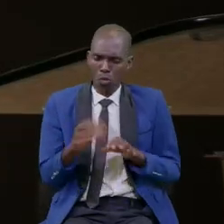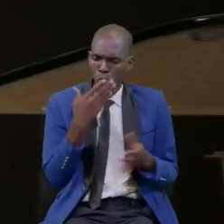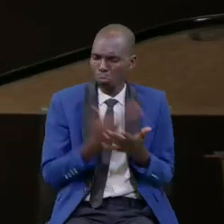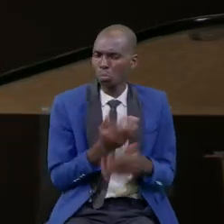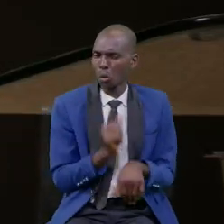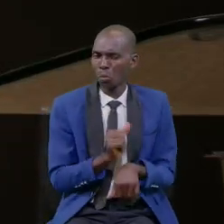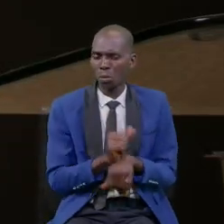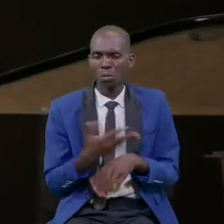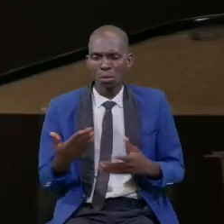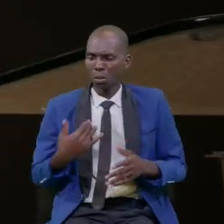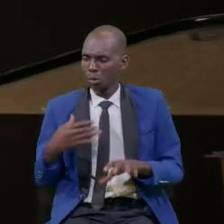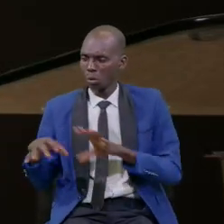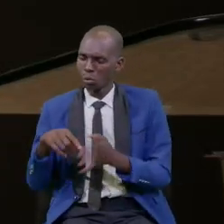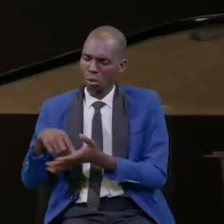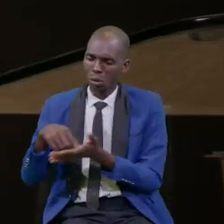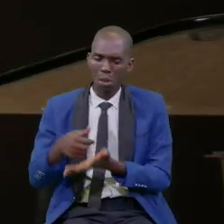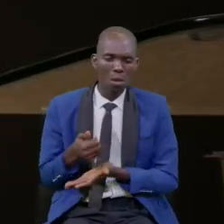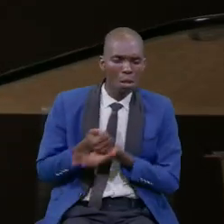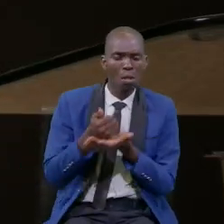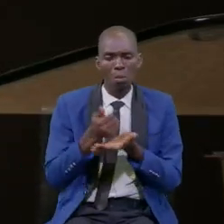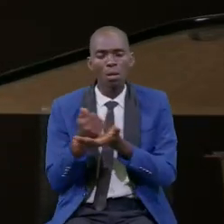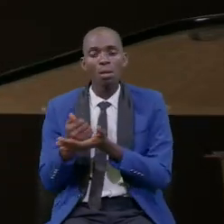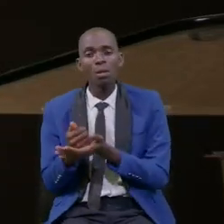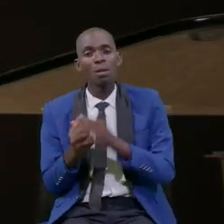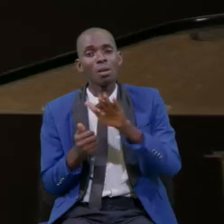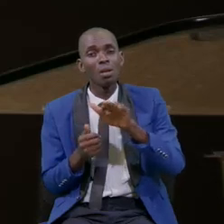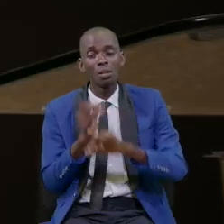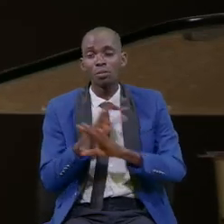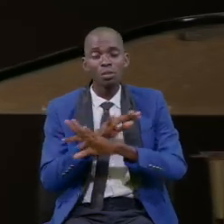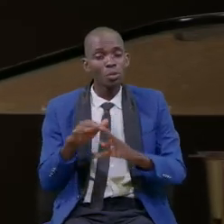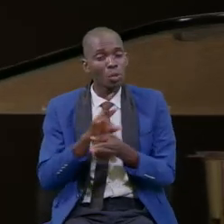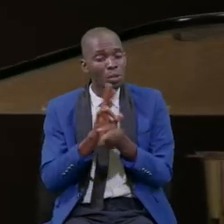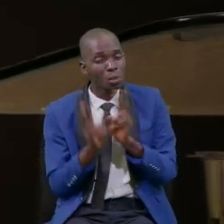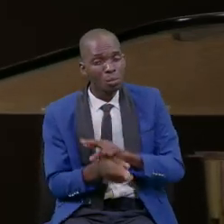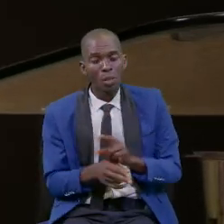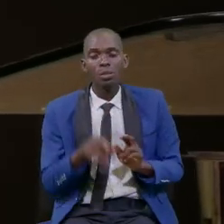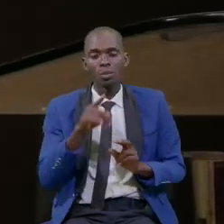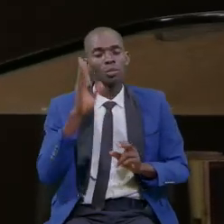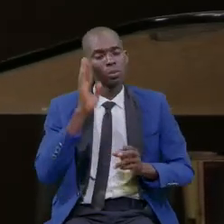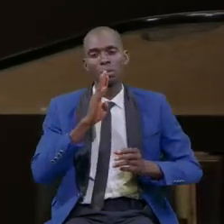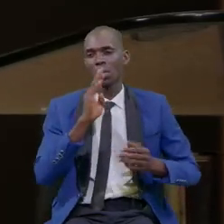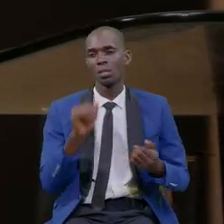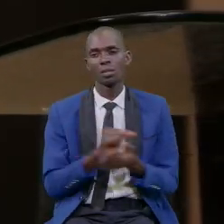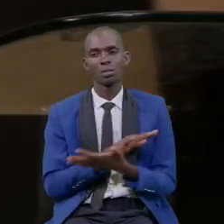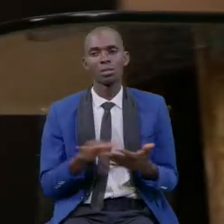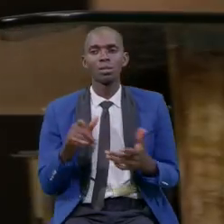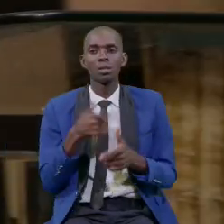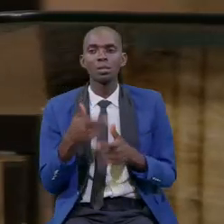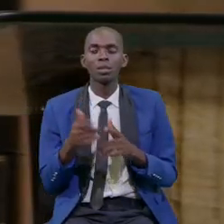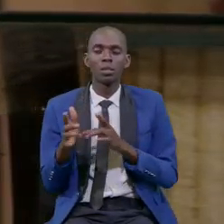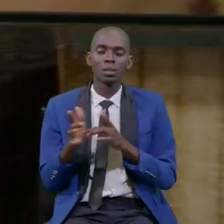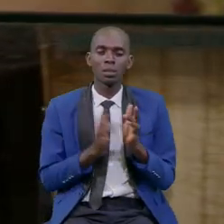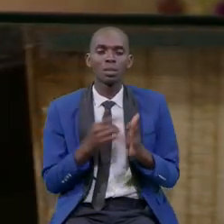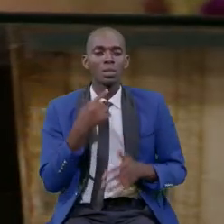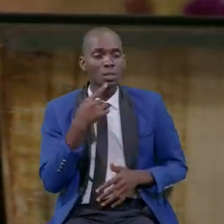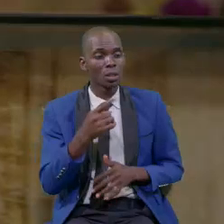that. If they don't repent, they will perish. And so Jesus said, John the Baptist